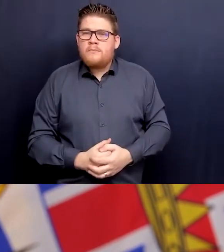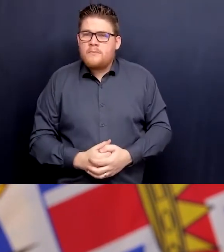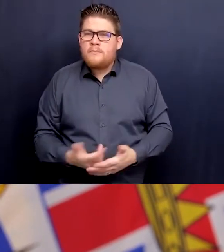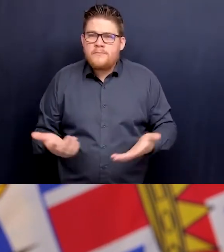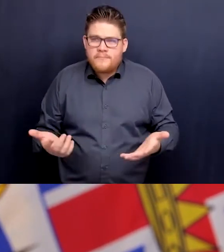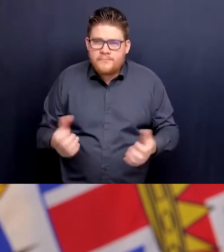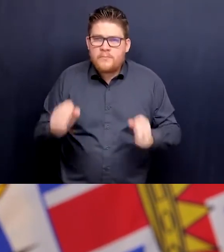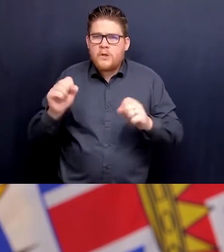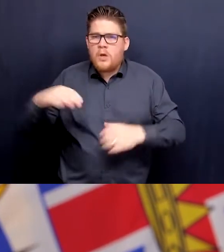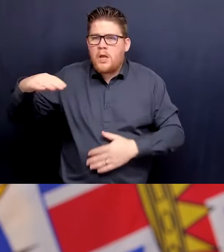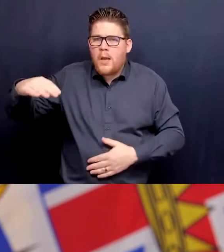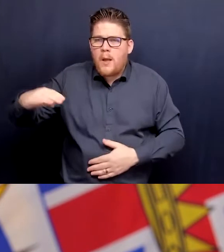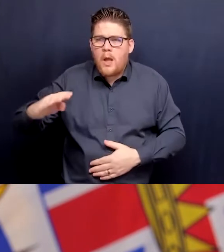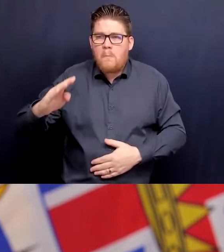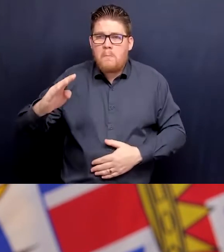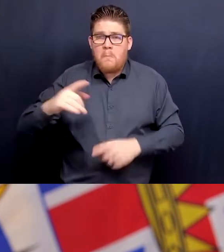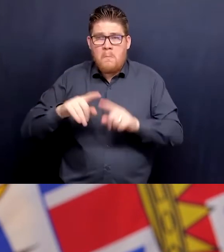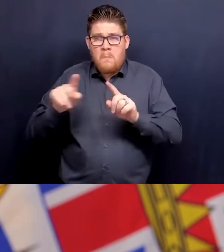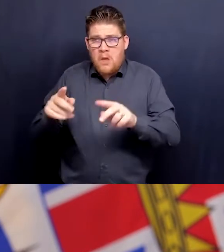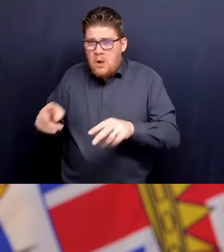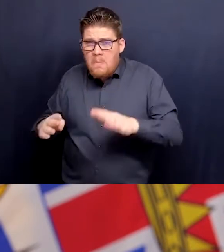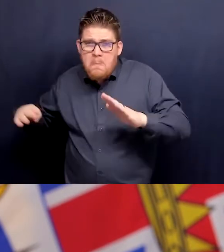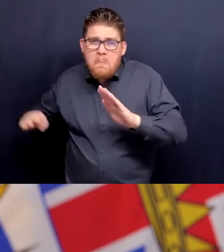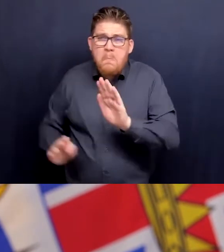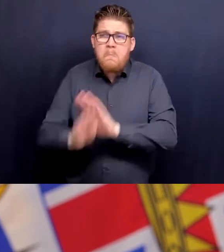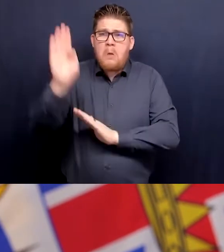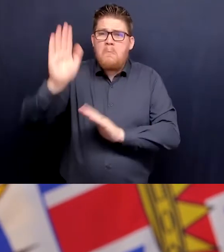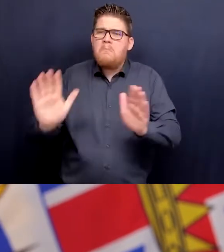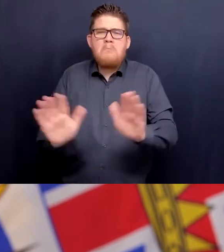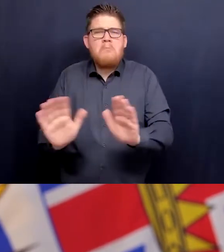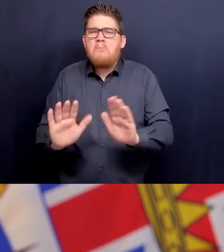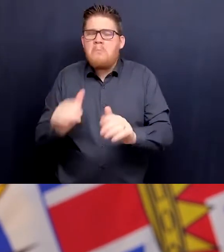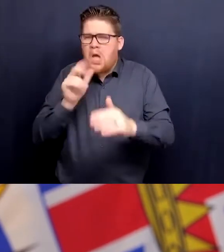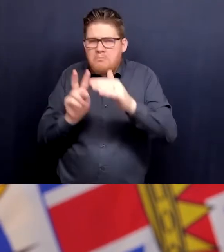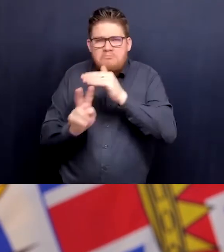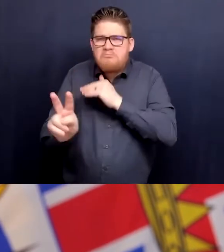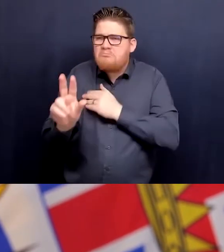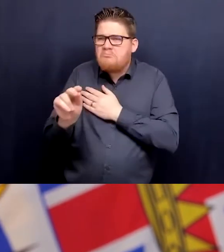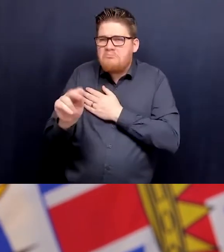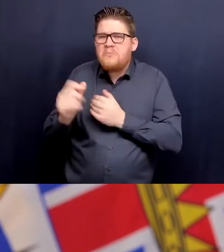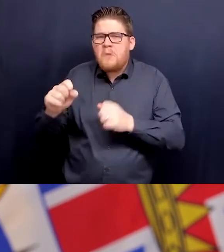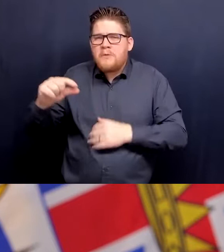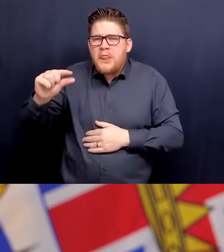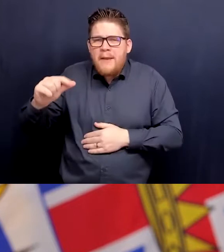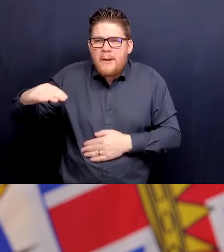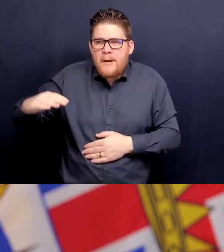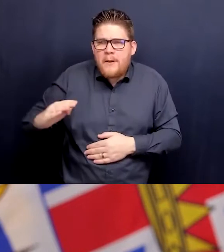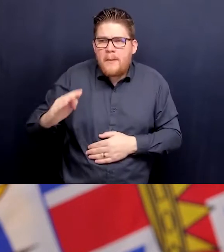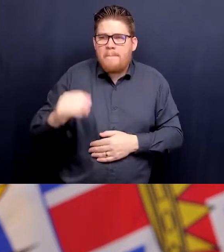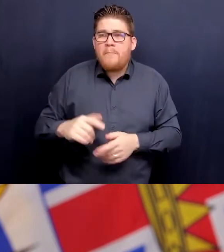that. The potential impacts shows that it's unlikely. We may see a slight increase or a leveling off or,